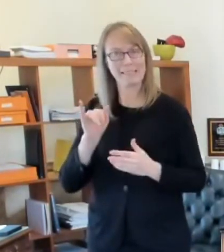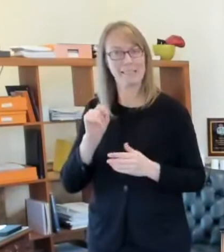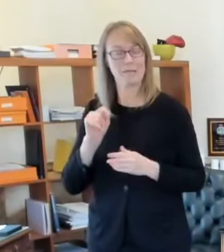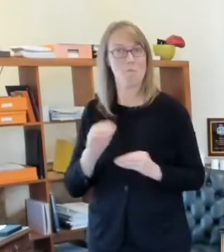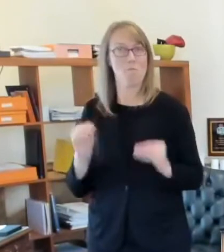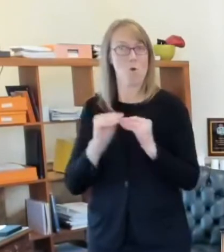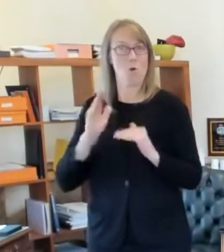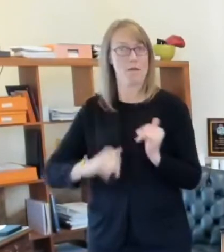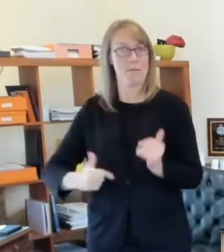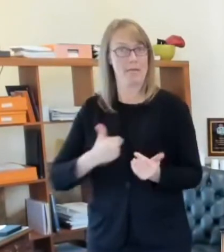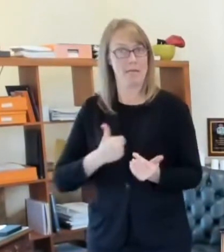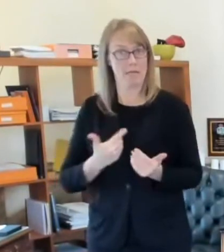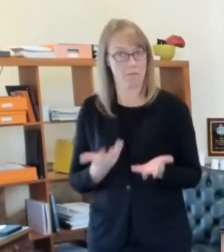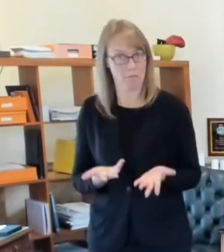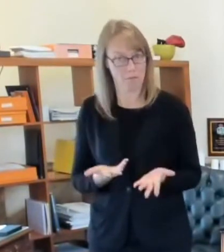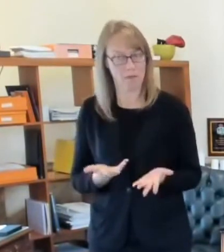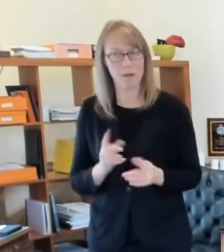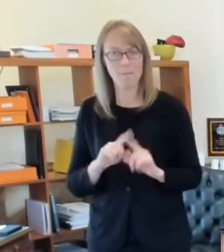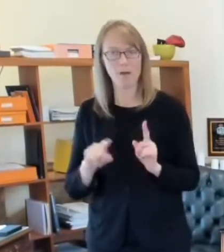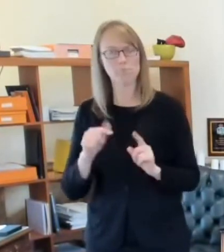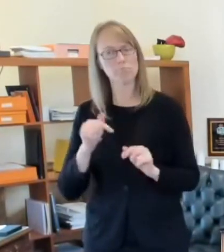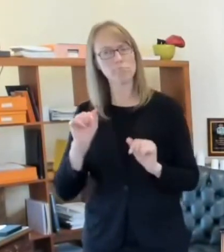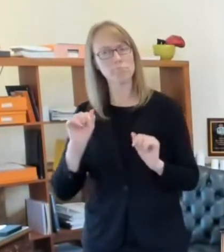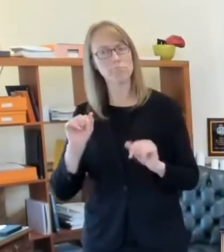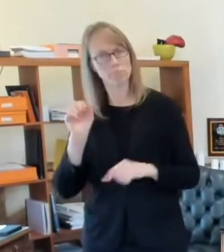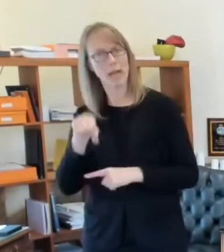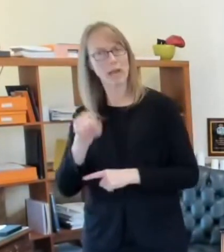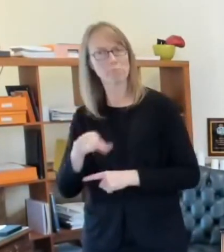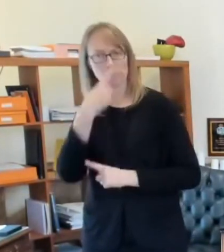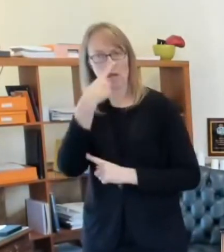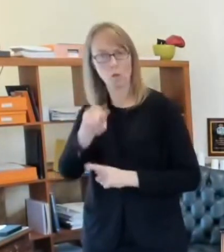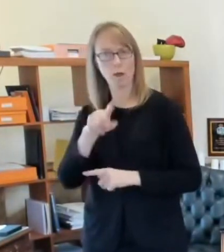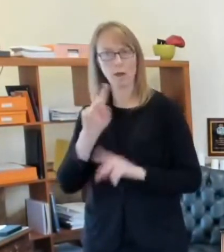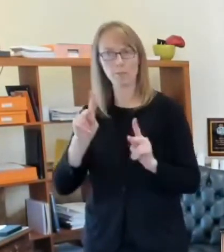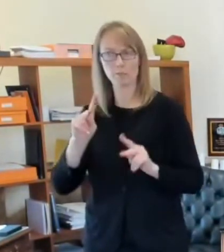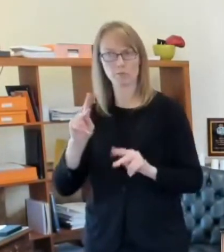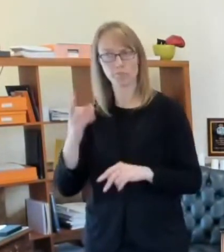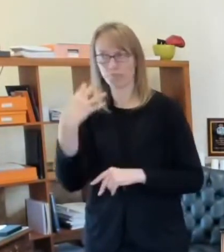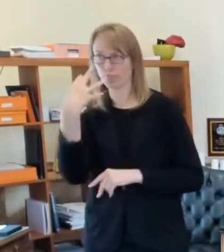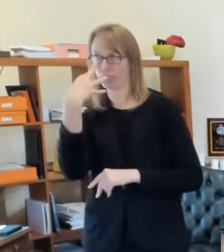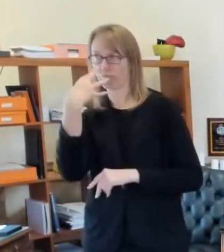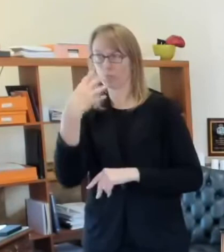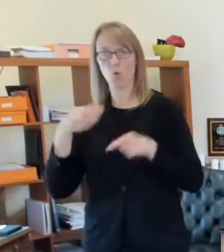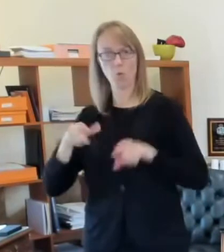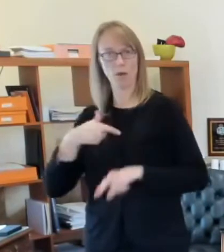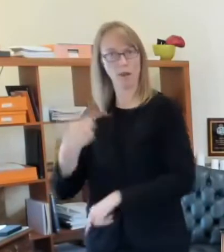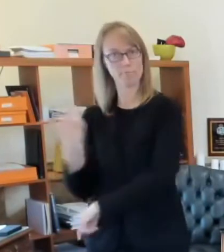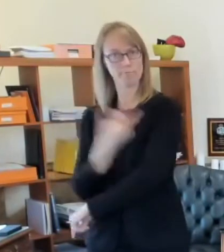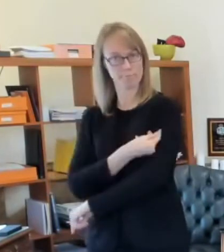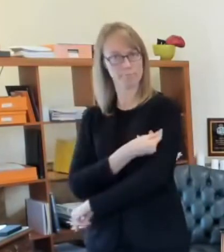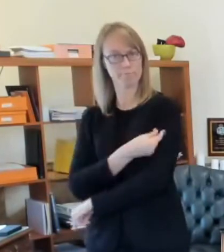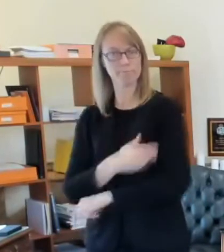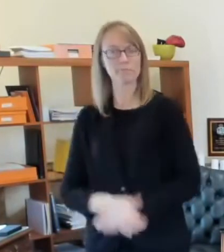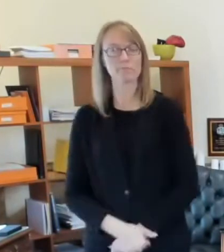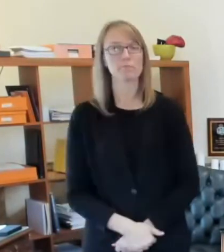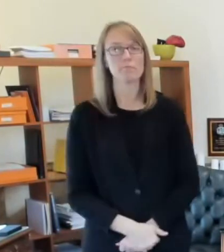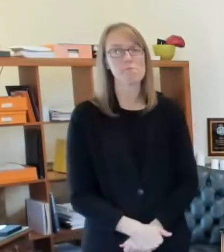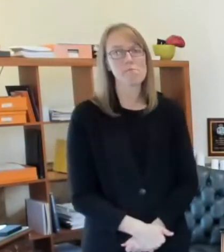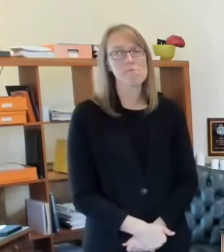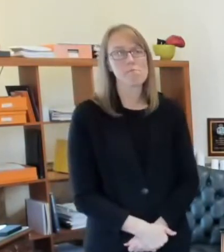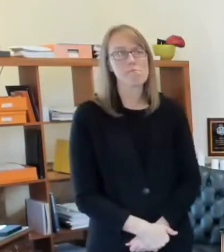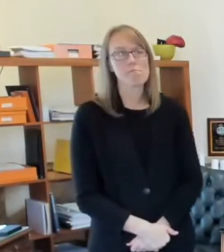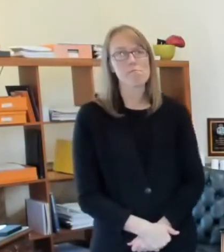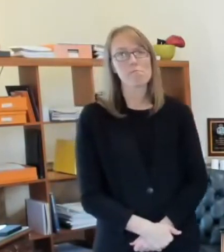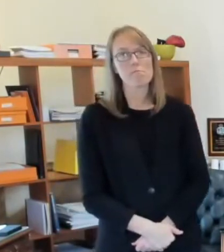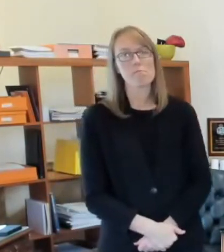We have some CARES Act questions, Mayor. Do you have an update from the state on CARES Act funding getting to additional people in the